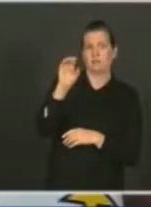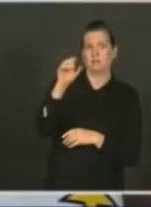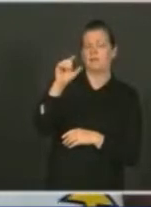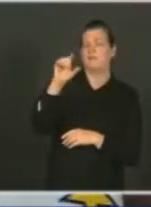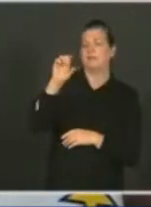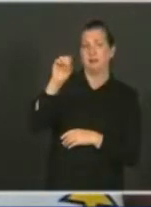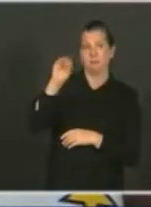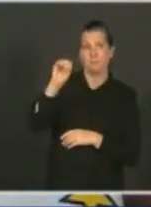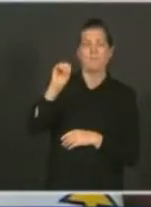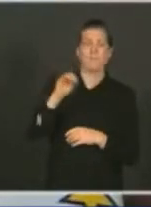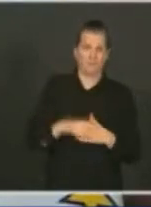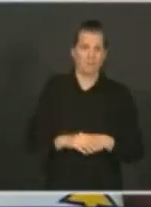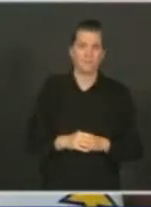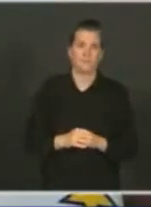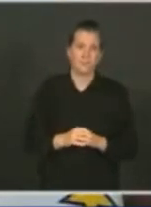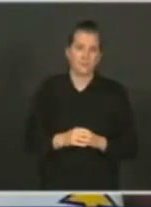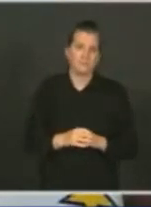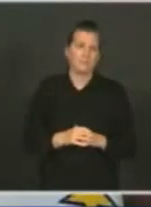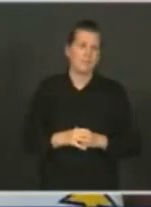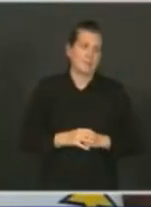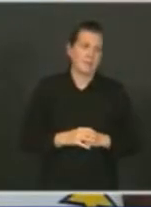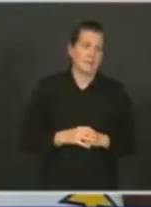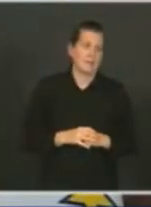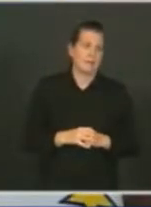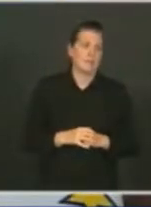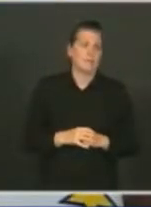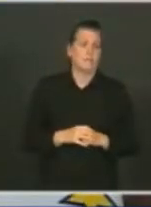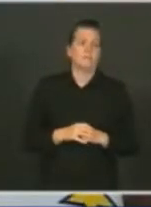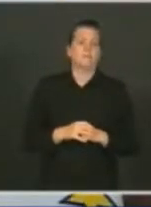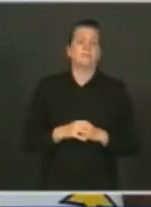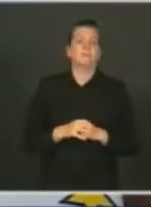Okay, a little bit of good news in the state's response.